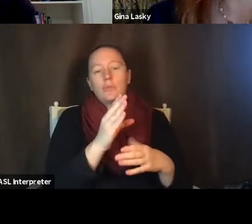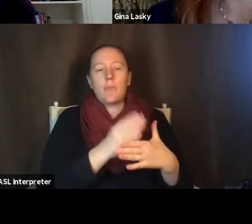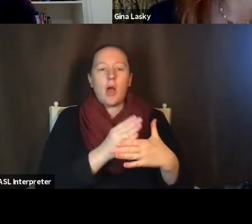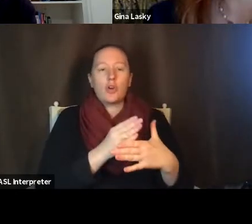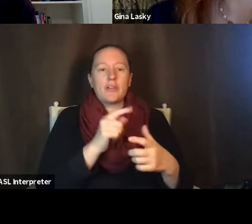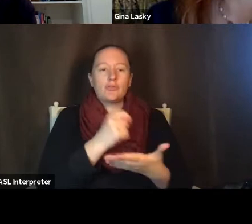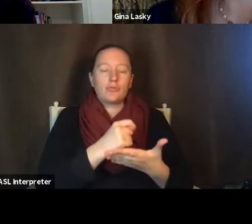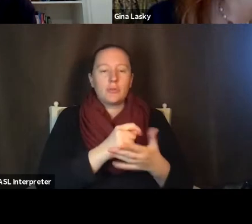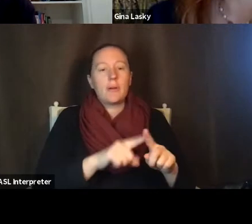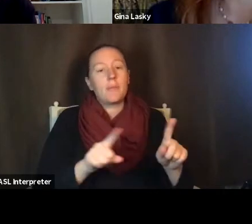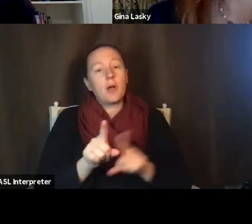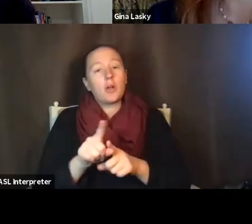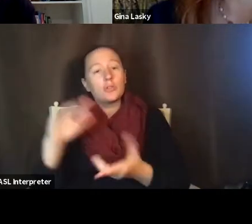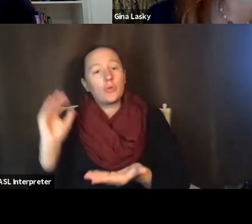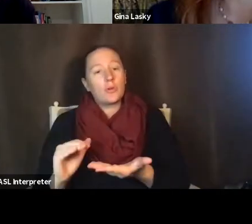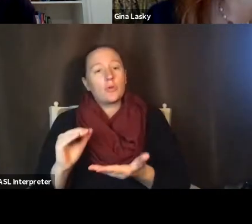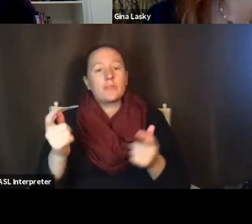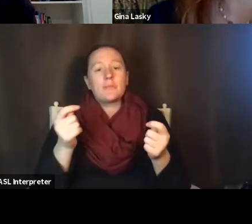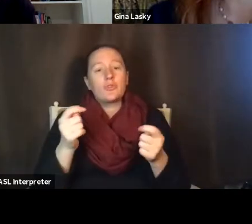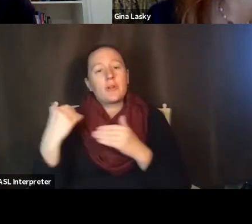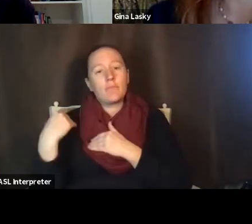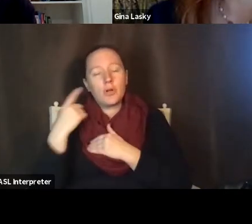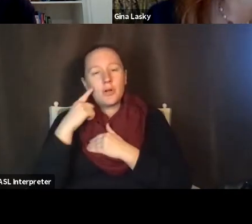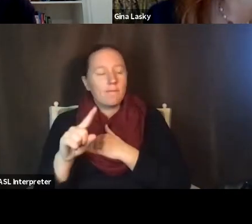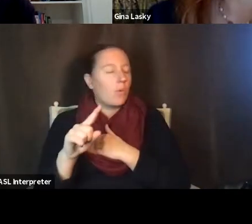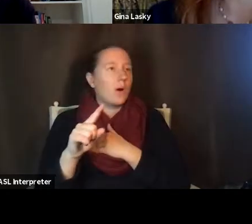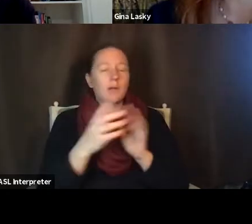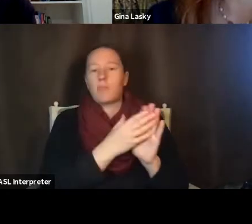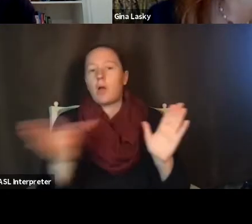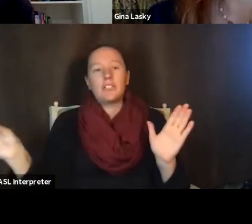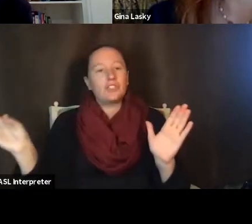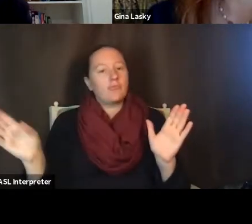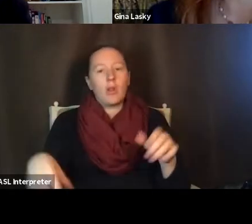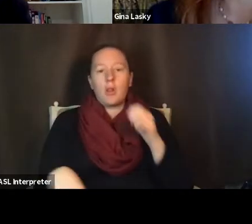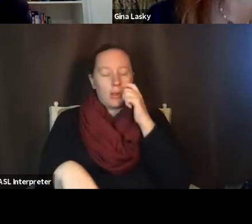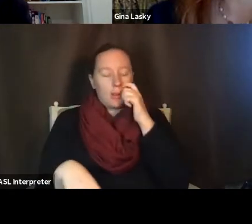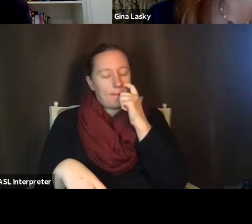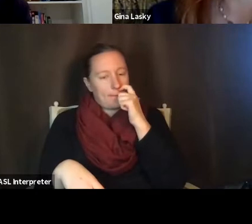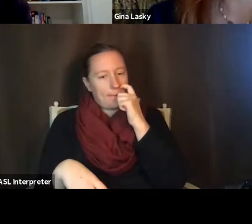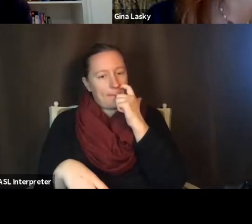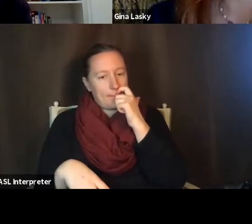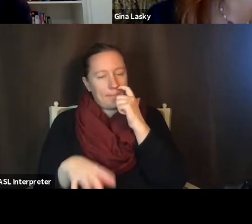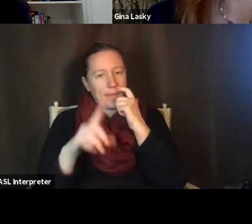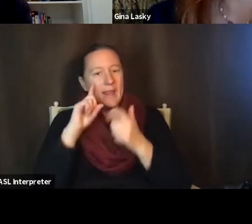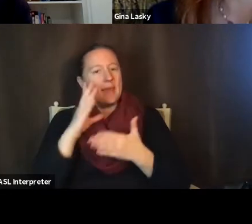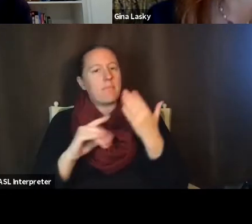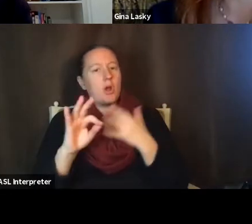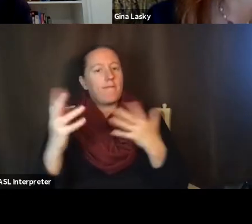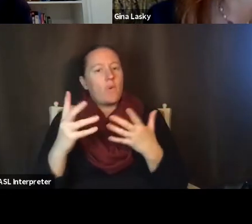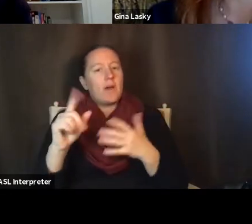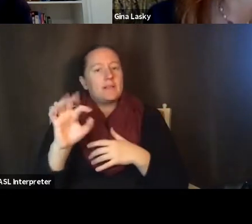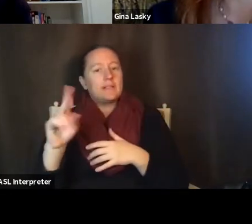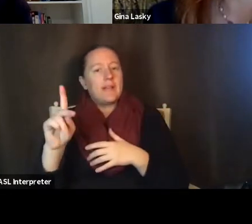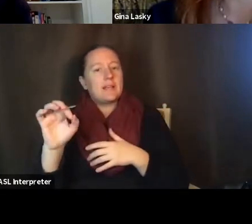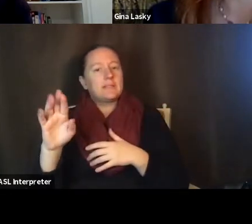reducing administrative burden across the board and looking carefully at, and I think this is part of what the task force looked at as well, and